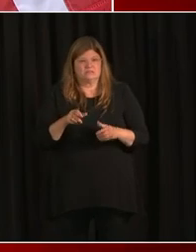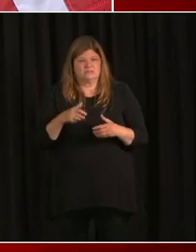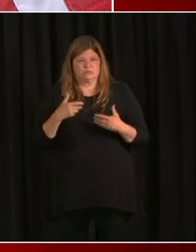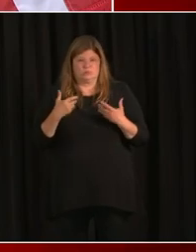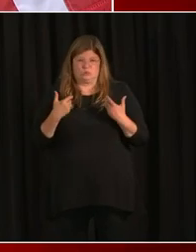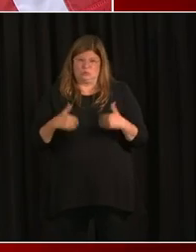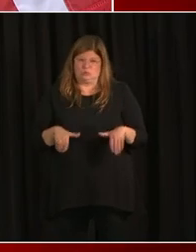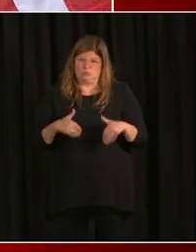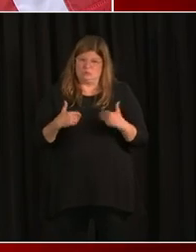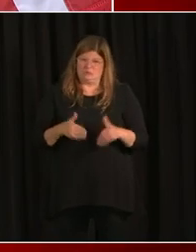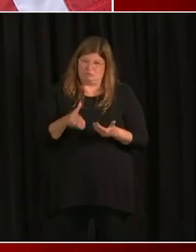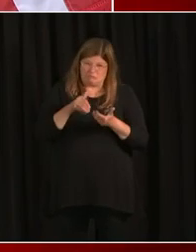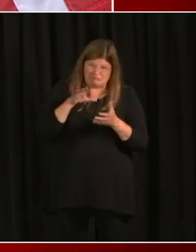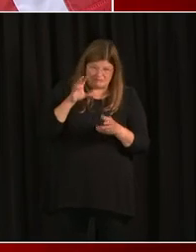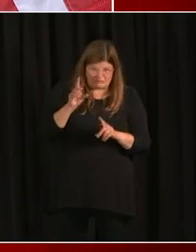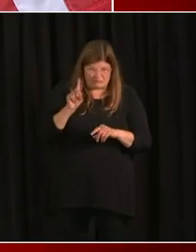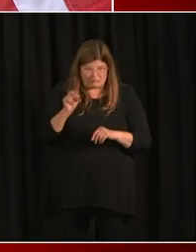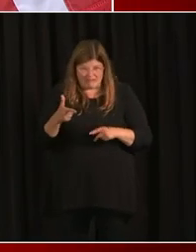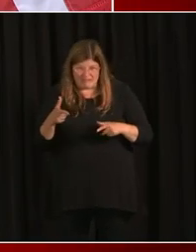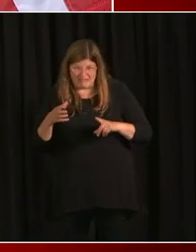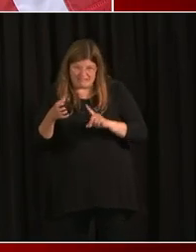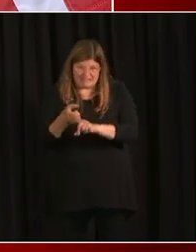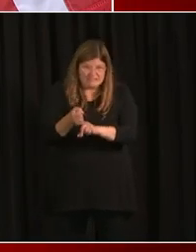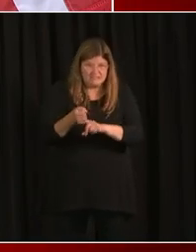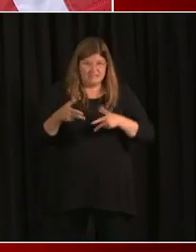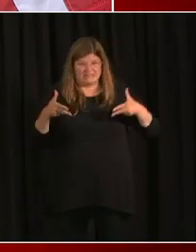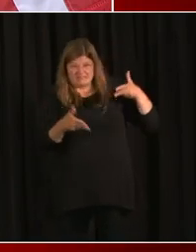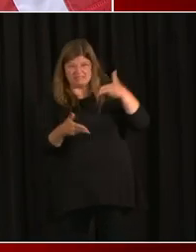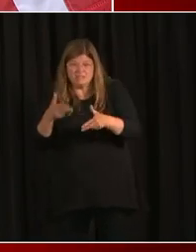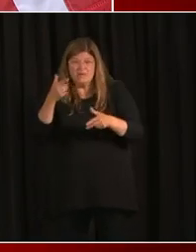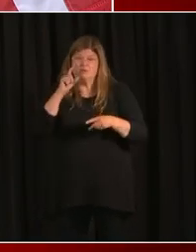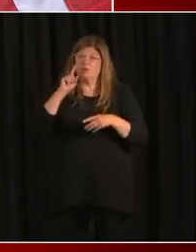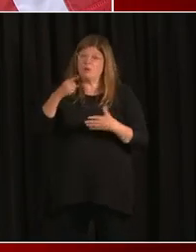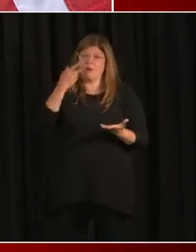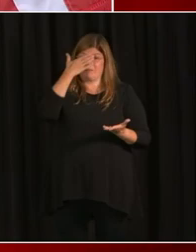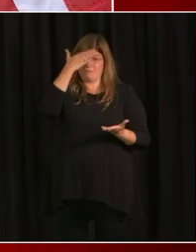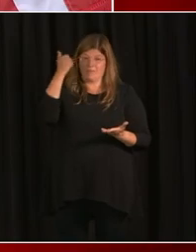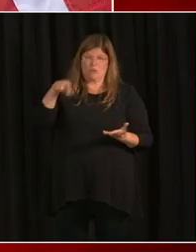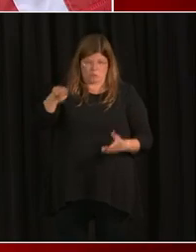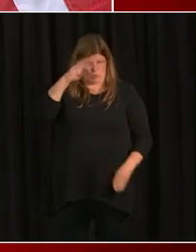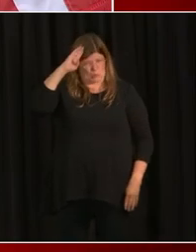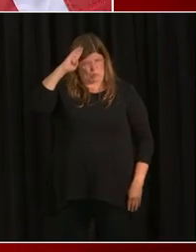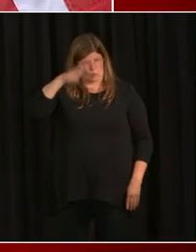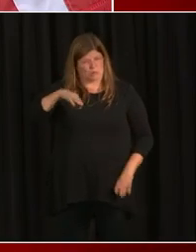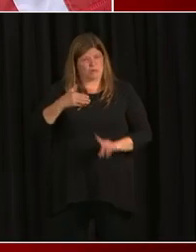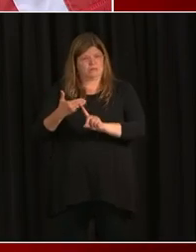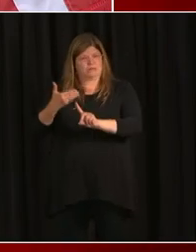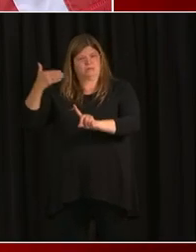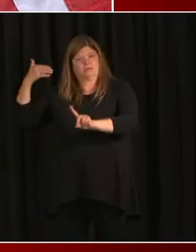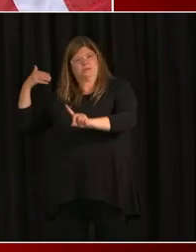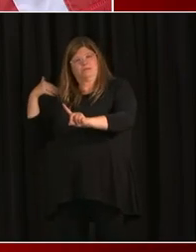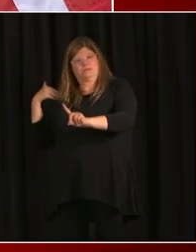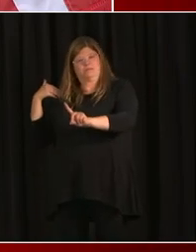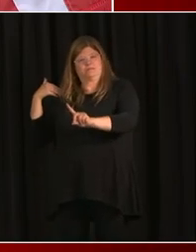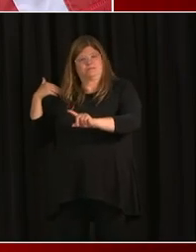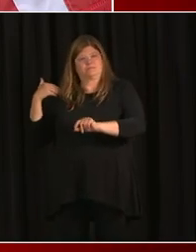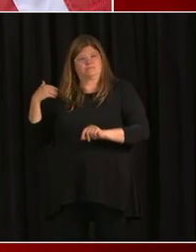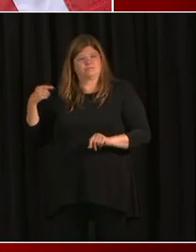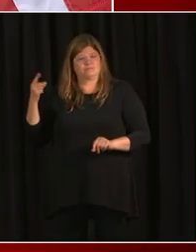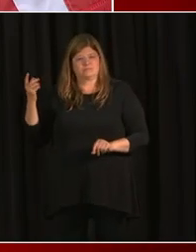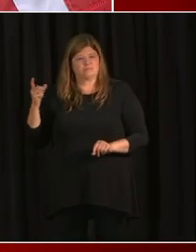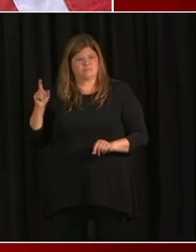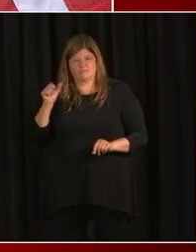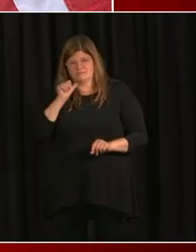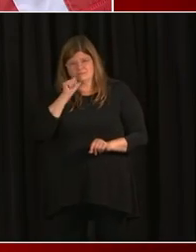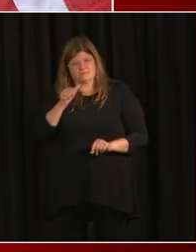ominous weapons, all because they knew that they shouldn't be terrorized in their